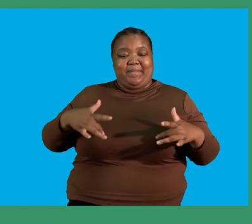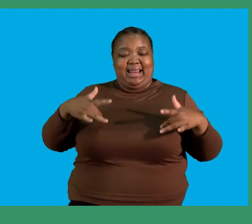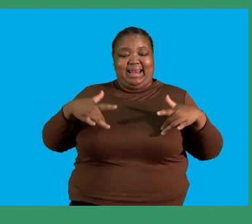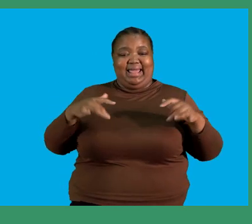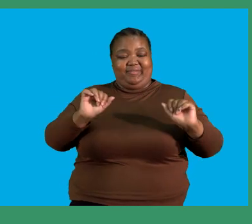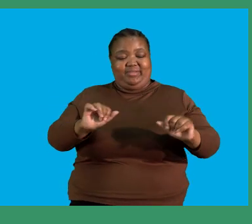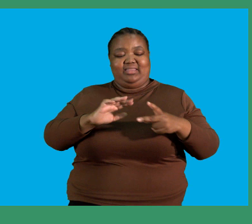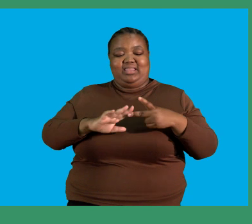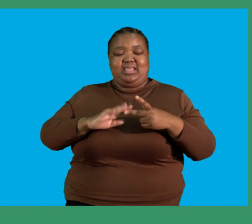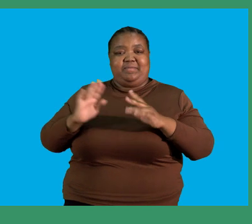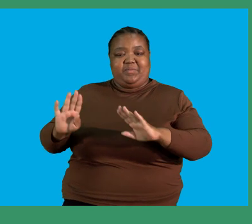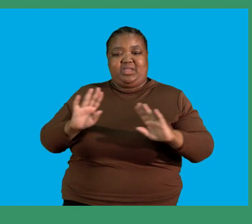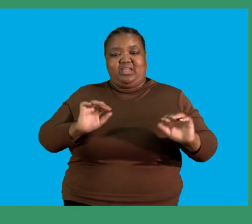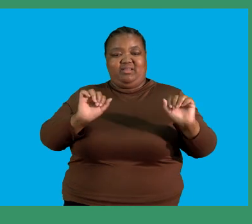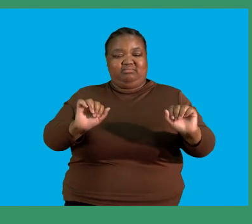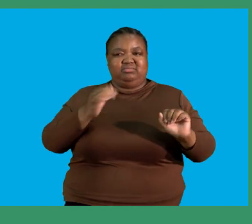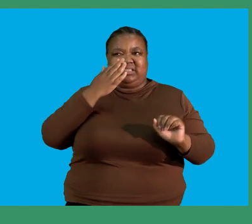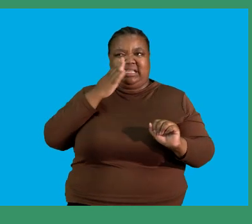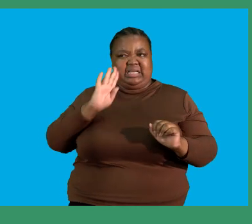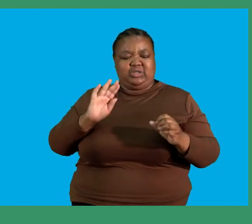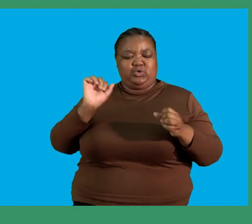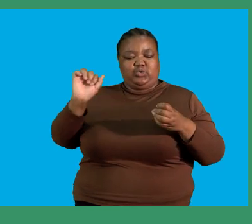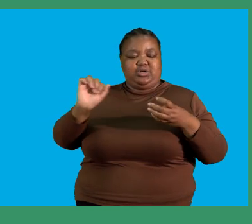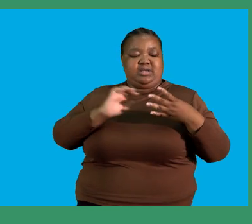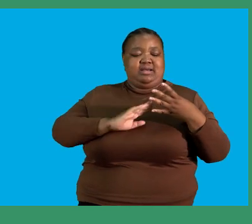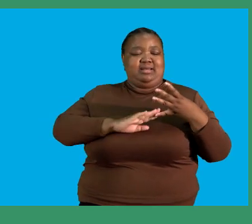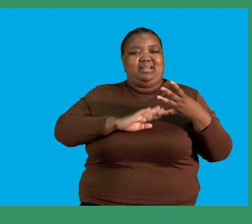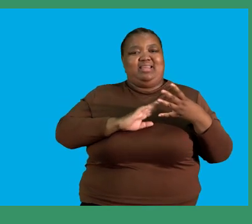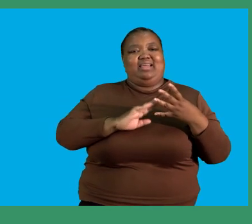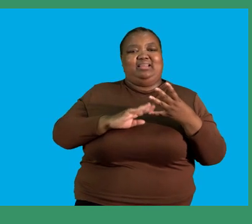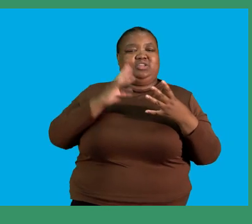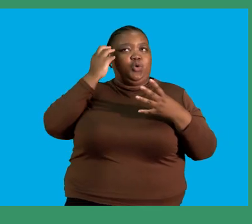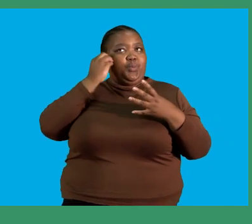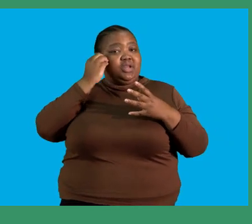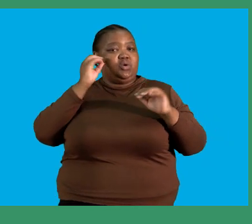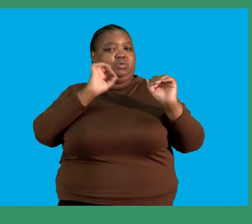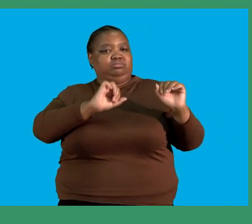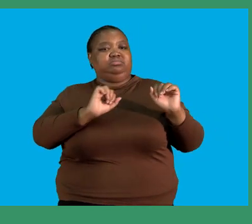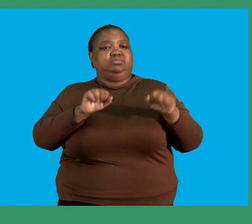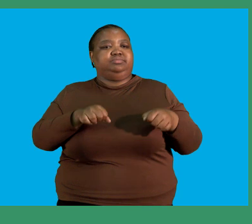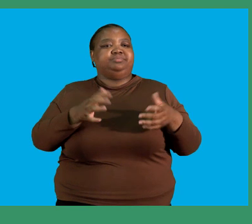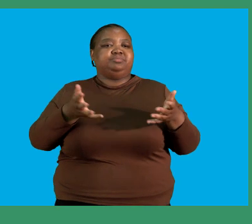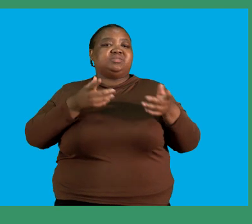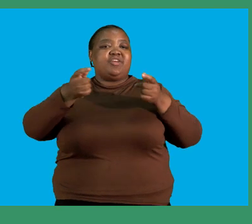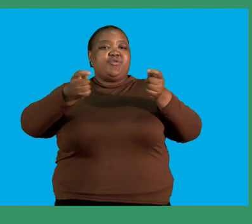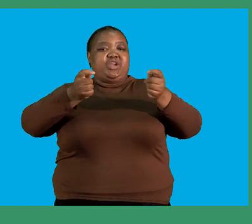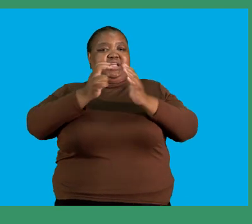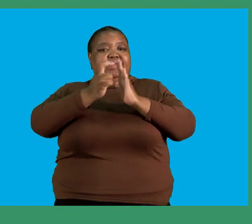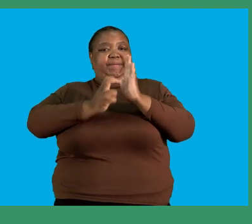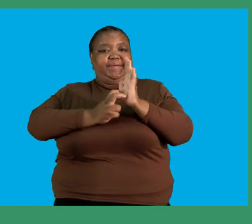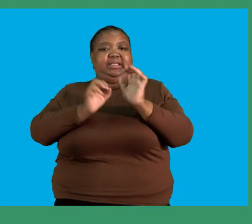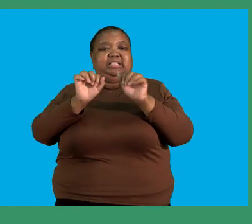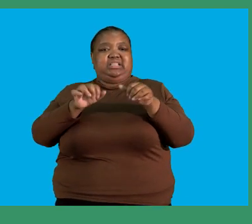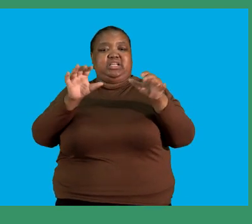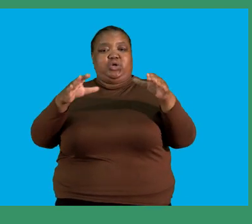their attitudes, their interests, opinions, desires, and lifestyles. We then have regulators,